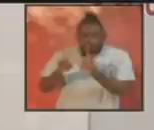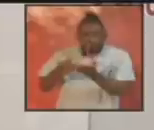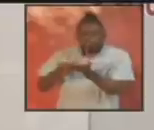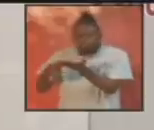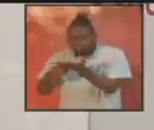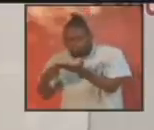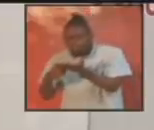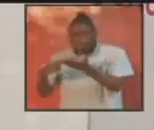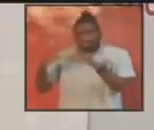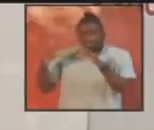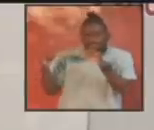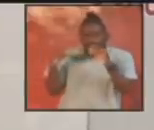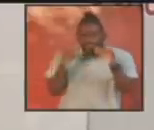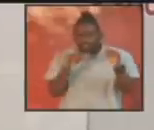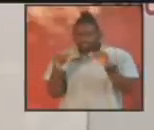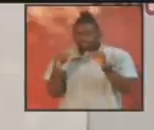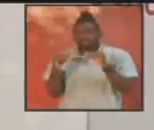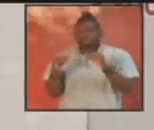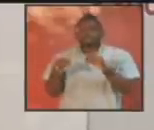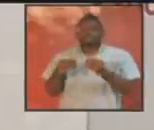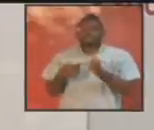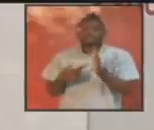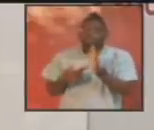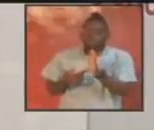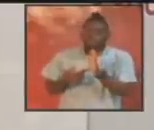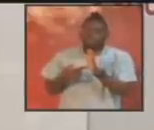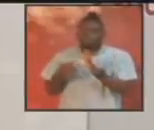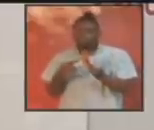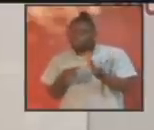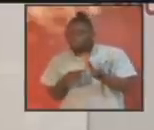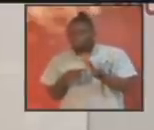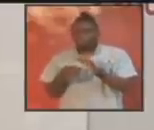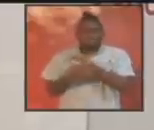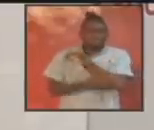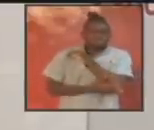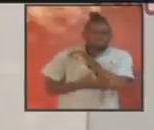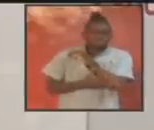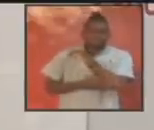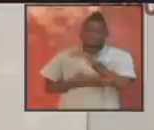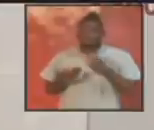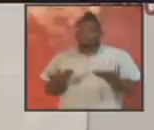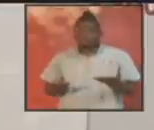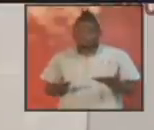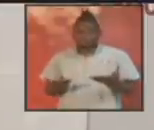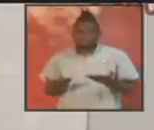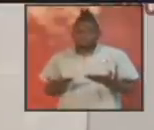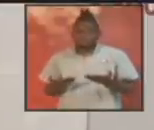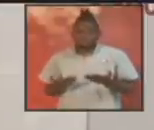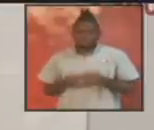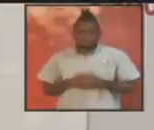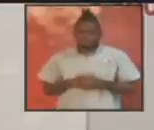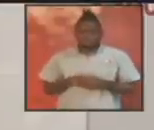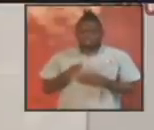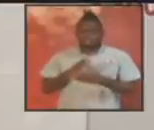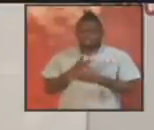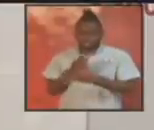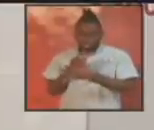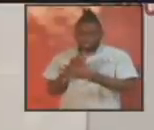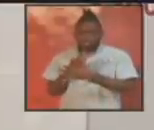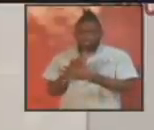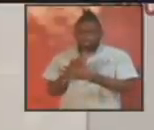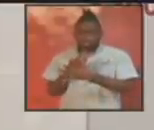with representatives of other states. I've met with the ambassador of Germany. I've met with the ambassador of